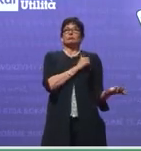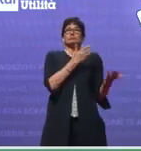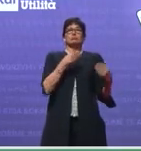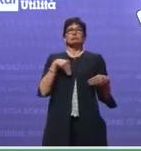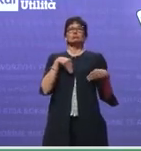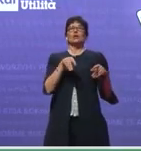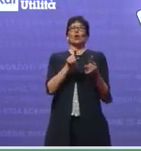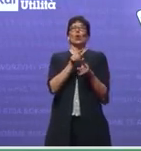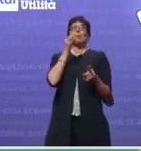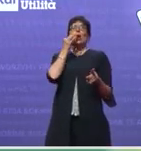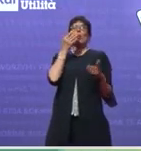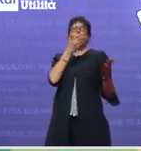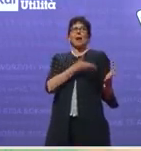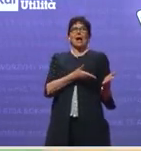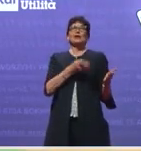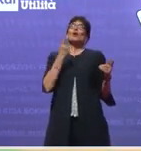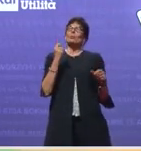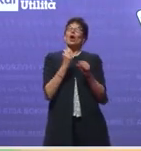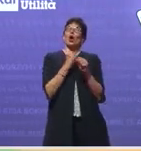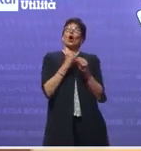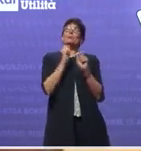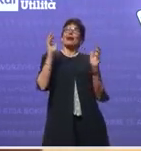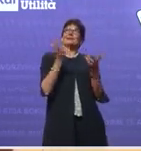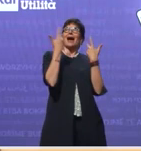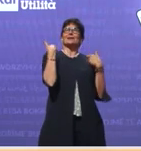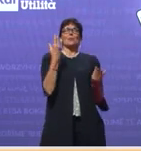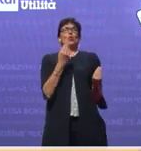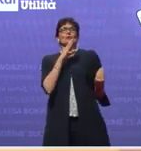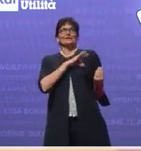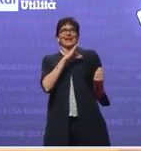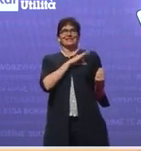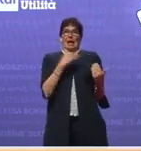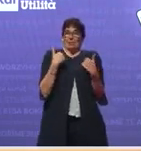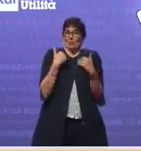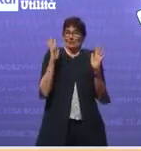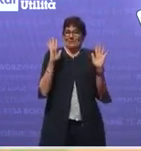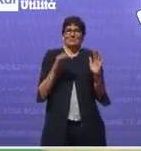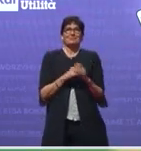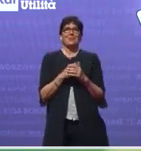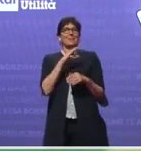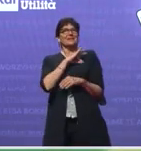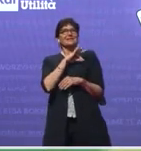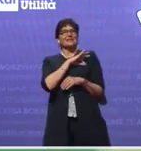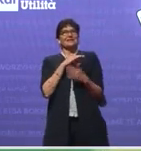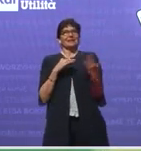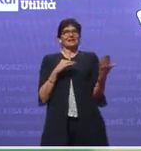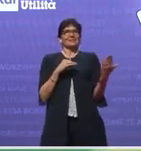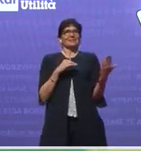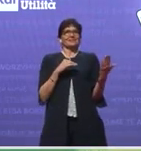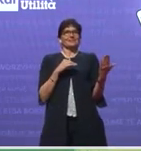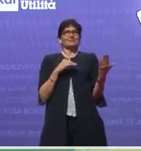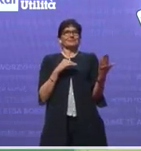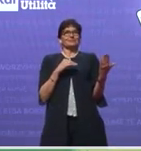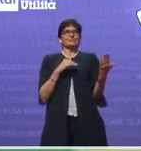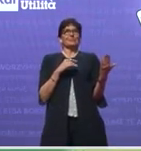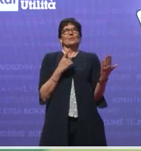me, in the same way that animatronics at Disney theme parks are also very interesting and close to my heart, having